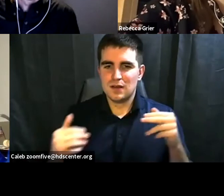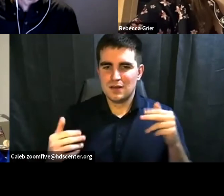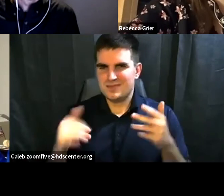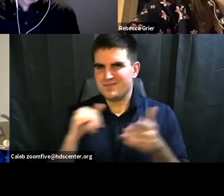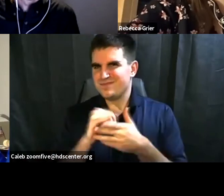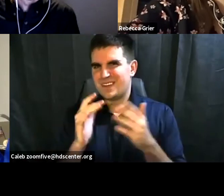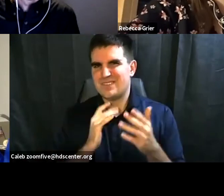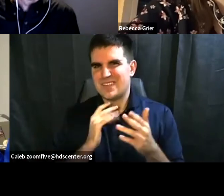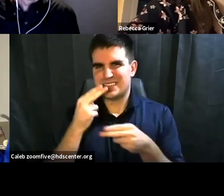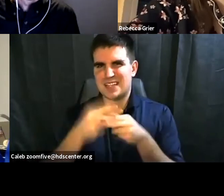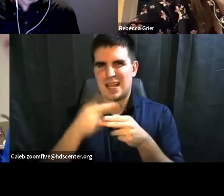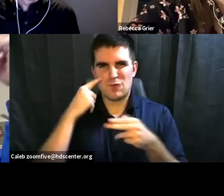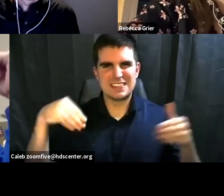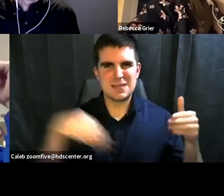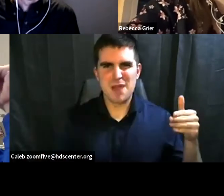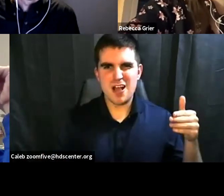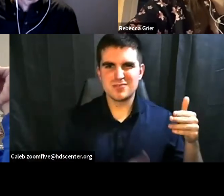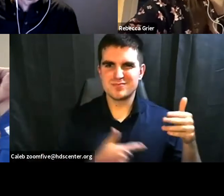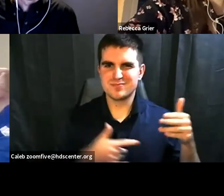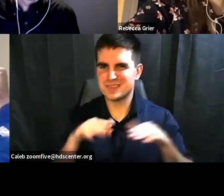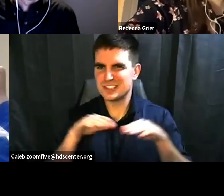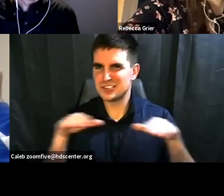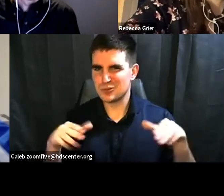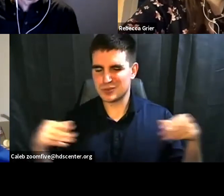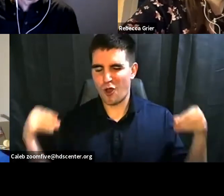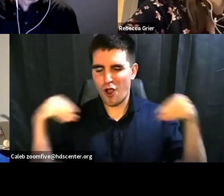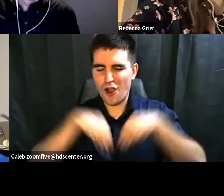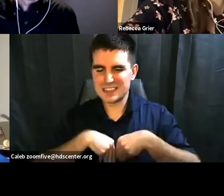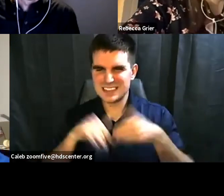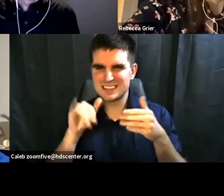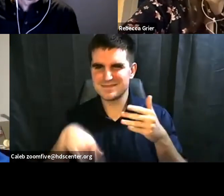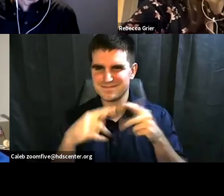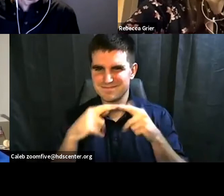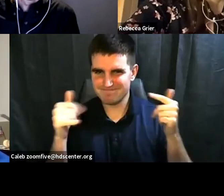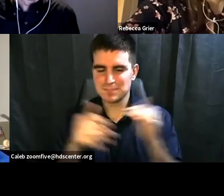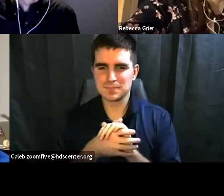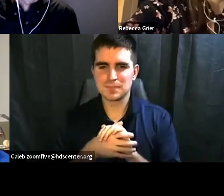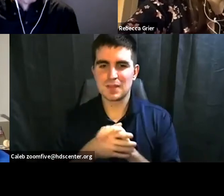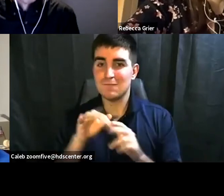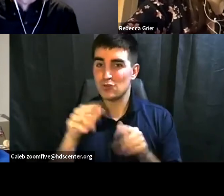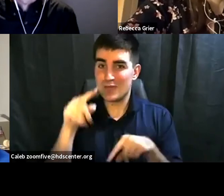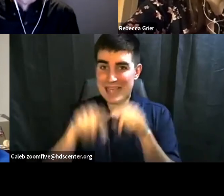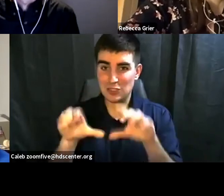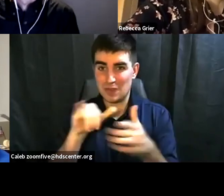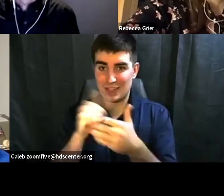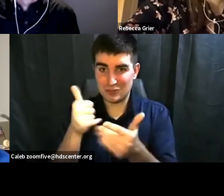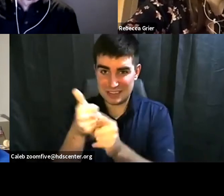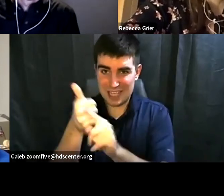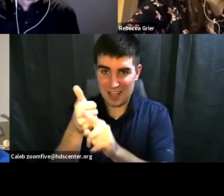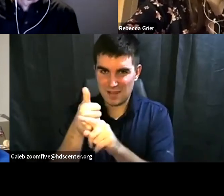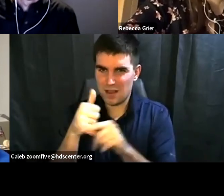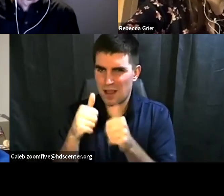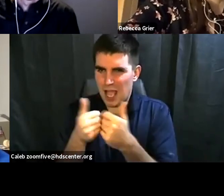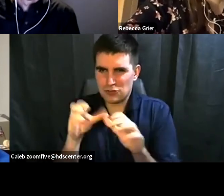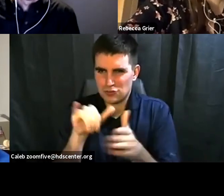belt, lap belt and shoulder harness. But if you can't engage that yourself, how are you going to do that if there's no one there to